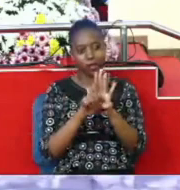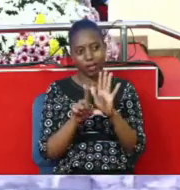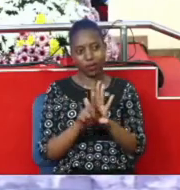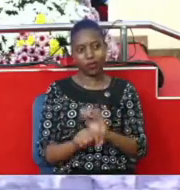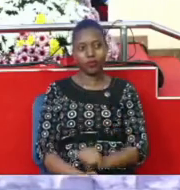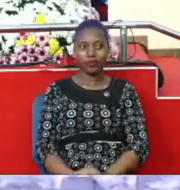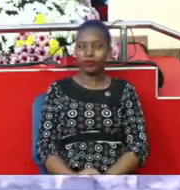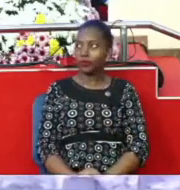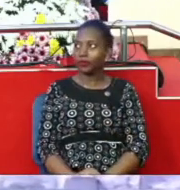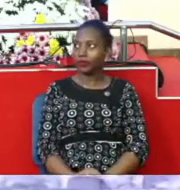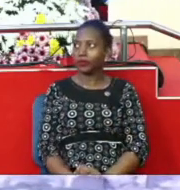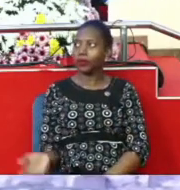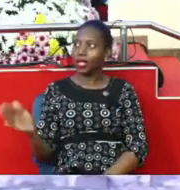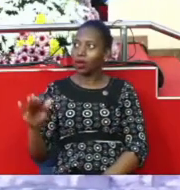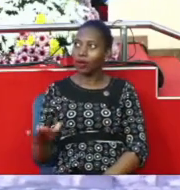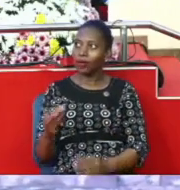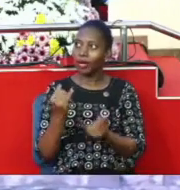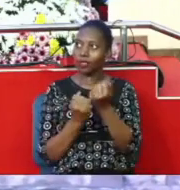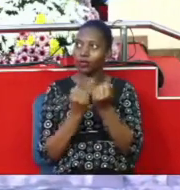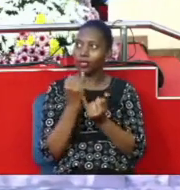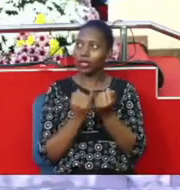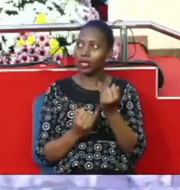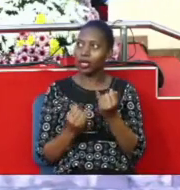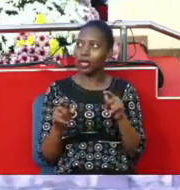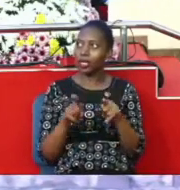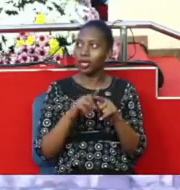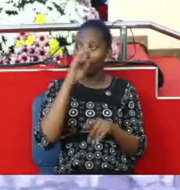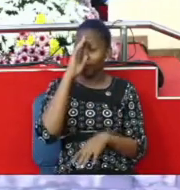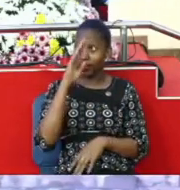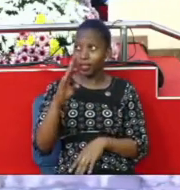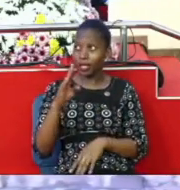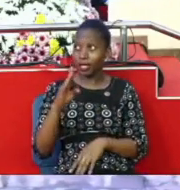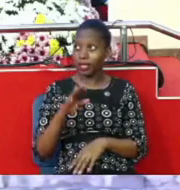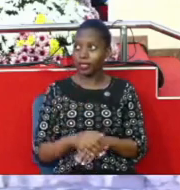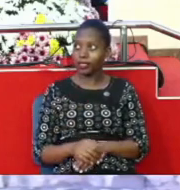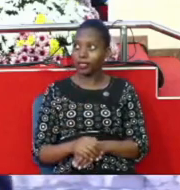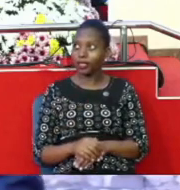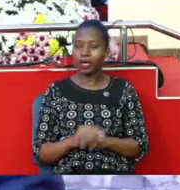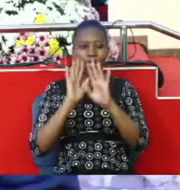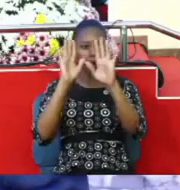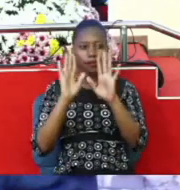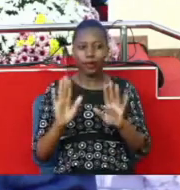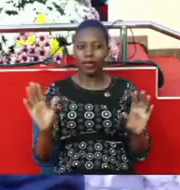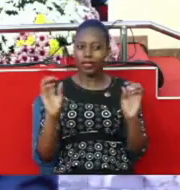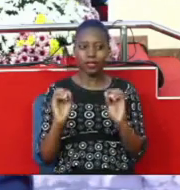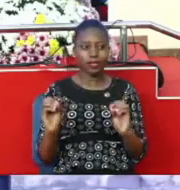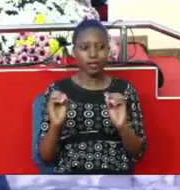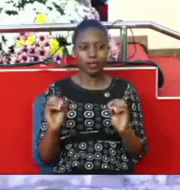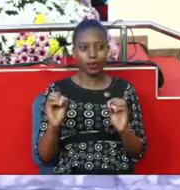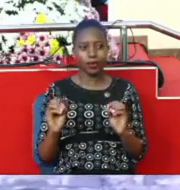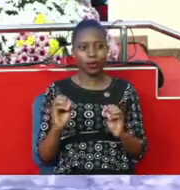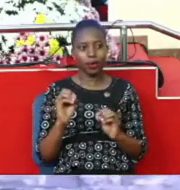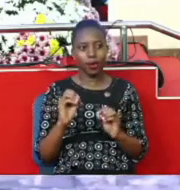Sunday, Heaven's Gate, Hell's Gate. It doesn't matter. Whether you want to feel